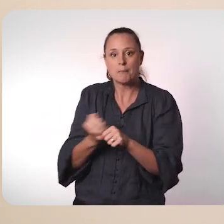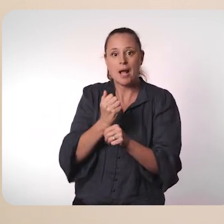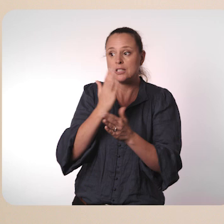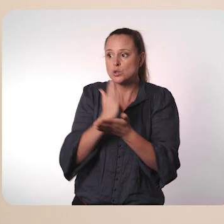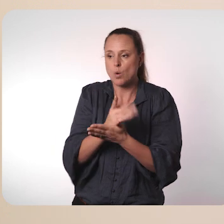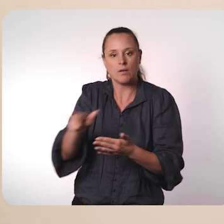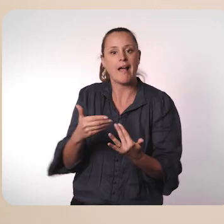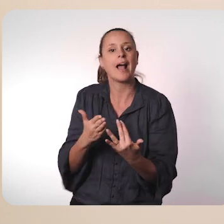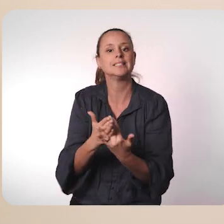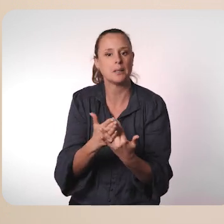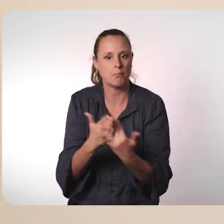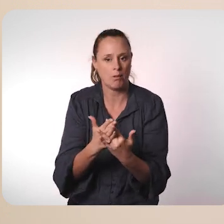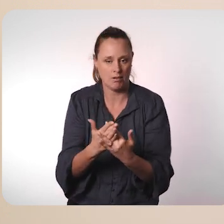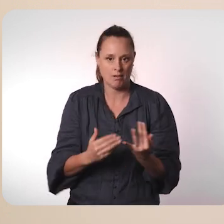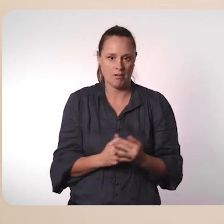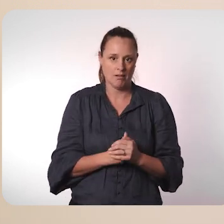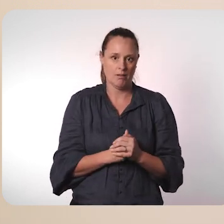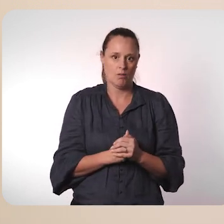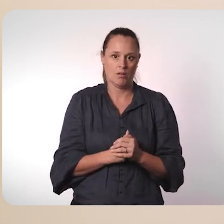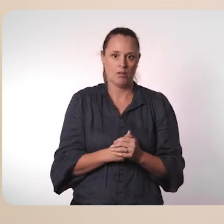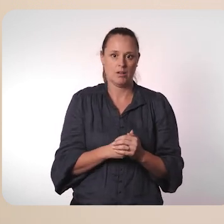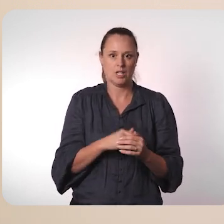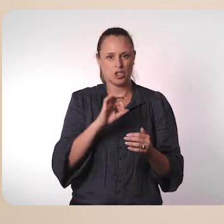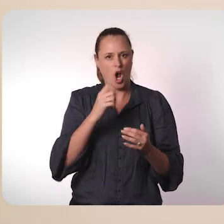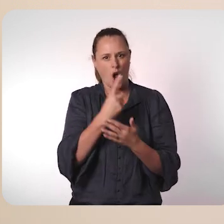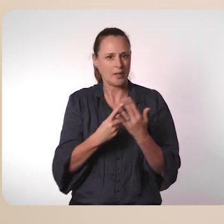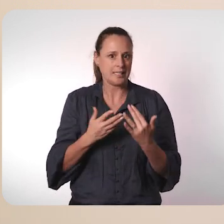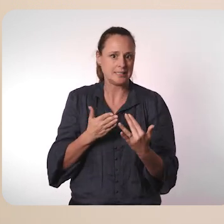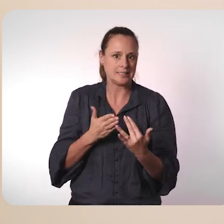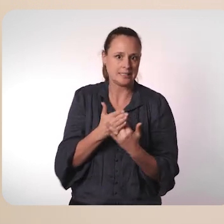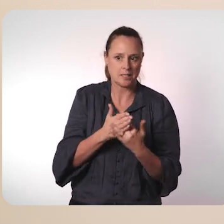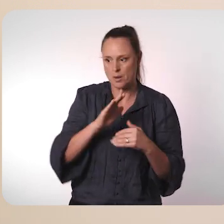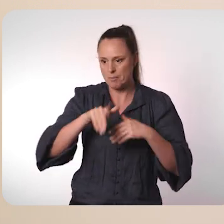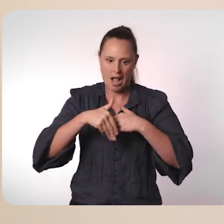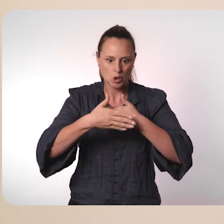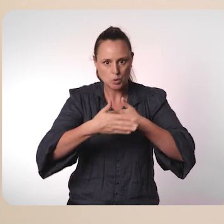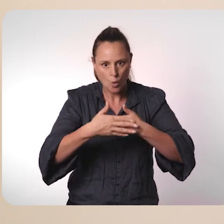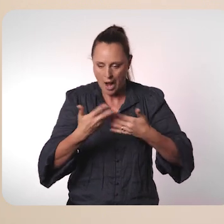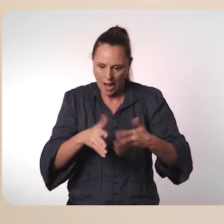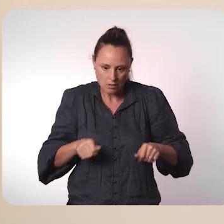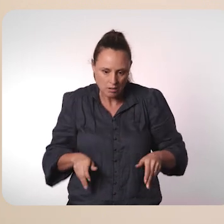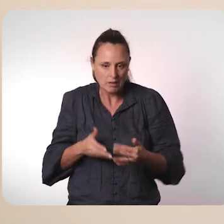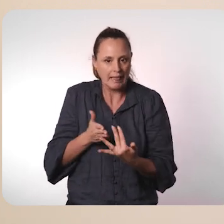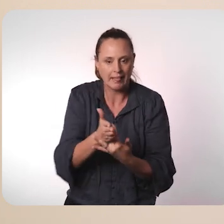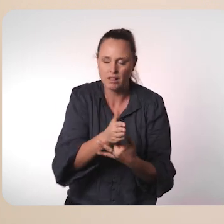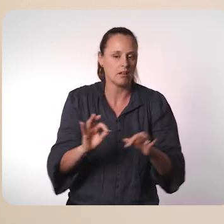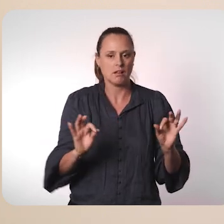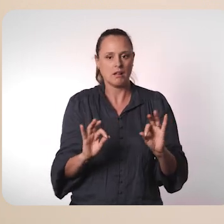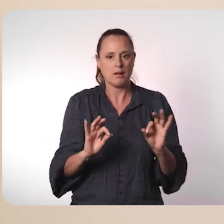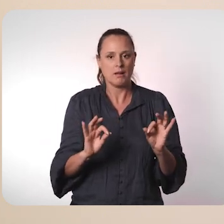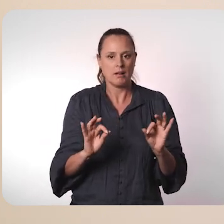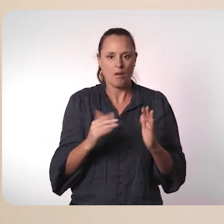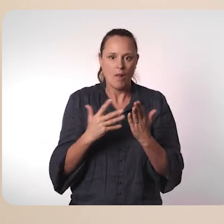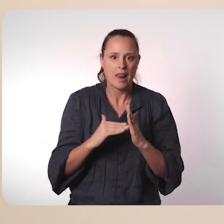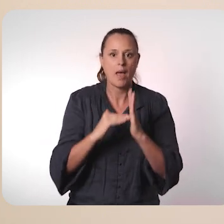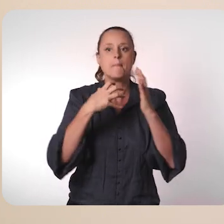that accessibility is more than a building. It doesn't matter if there is a ramp, if there is a lift to your service, if